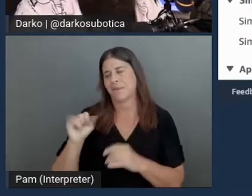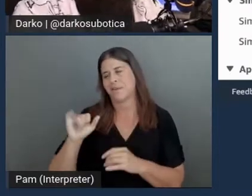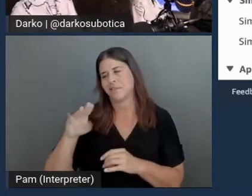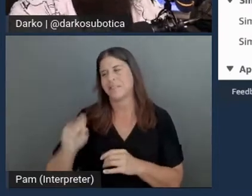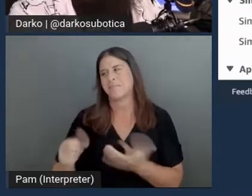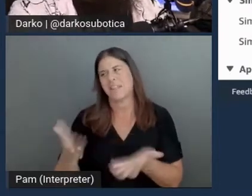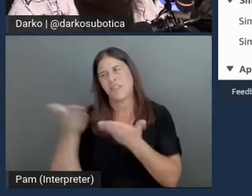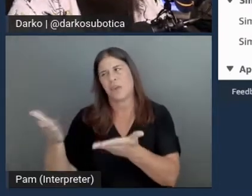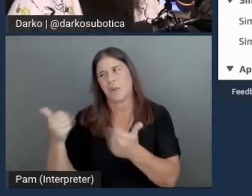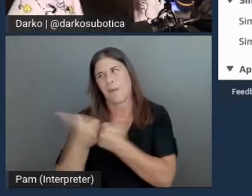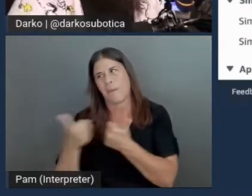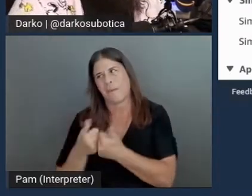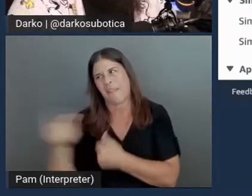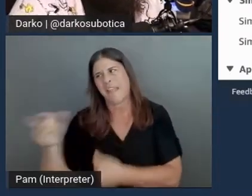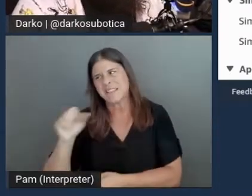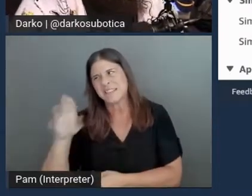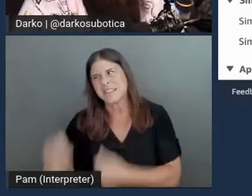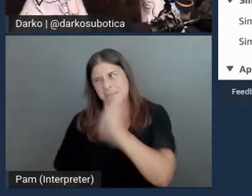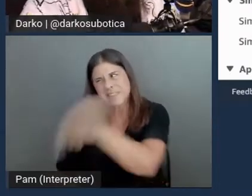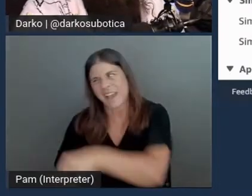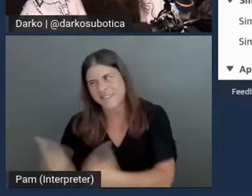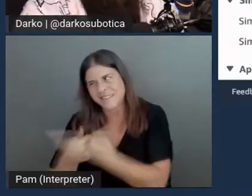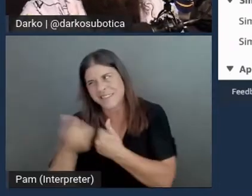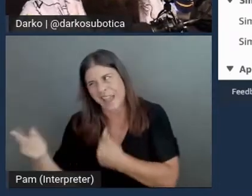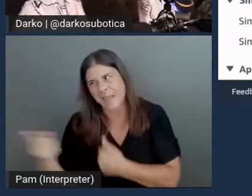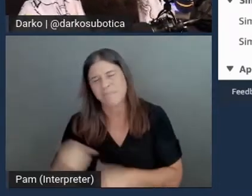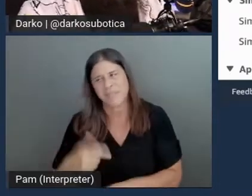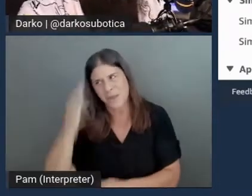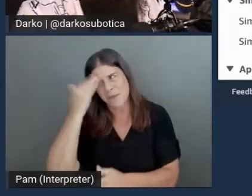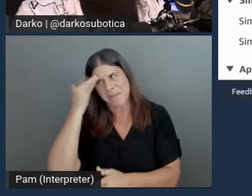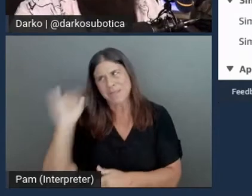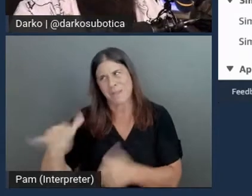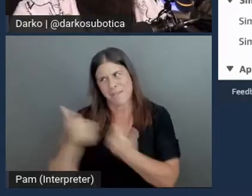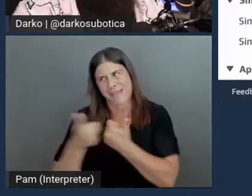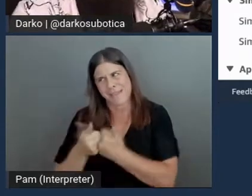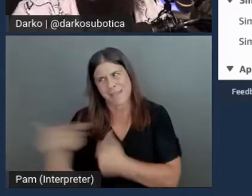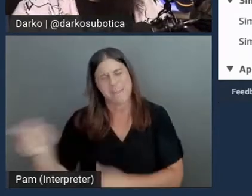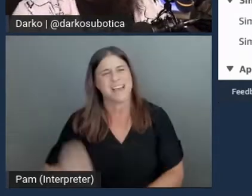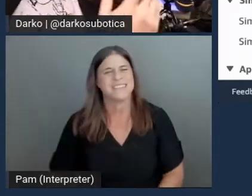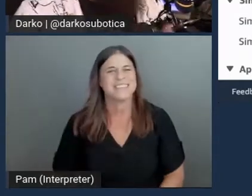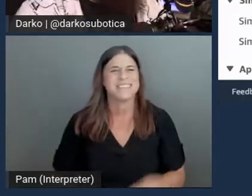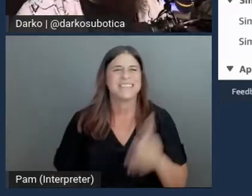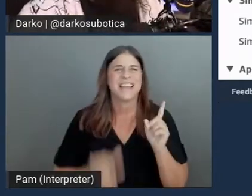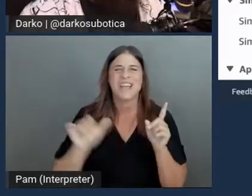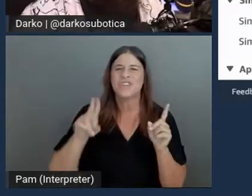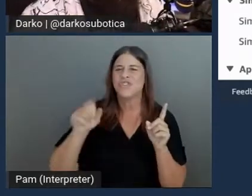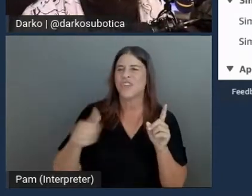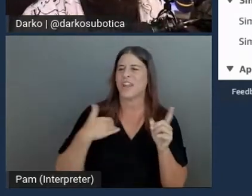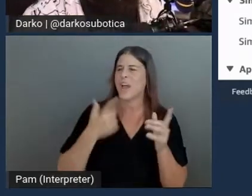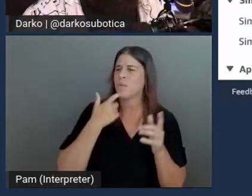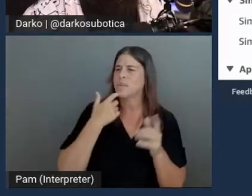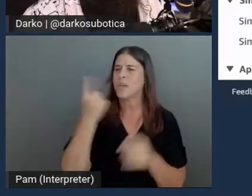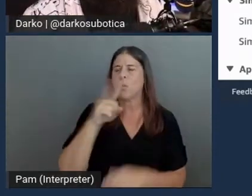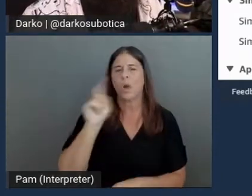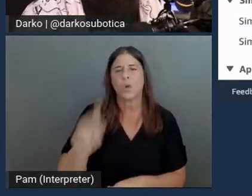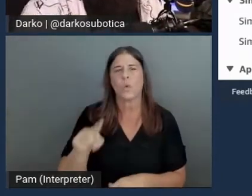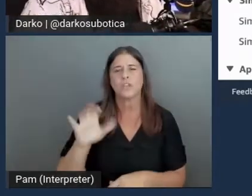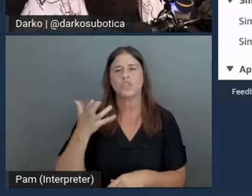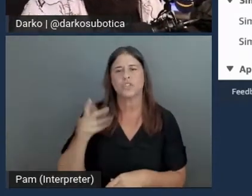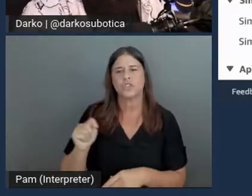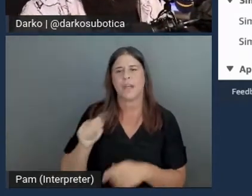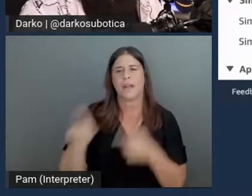Yeah. it is The Sims. It does remind me of The Sims. I Go just ahead. want to say there's one question in chat